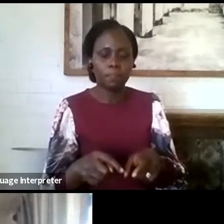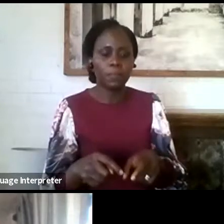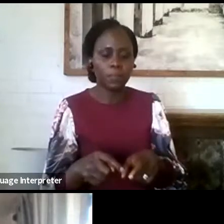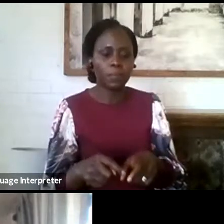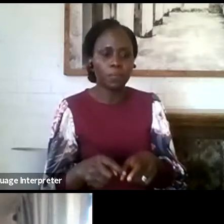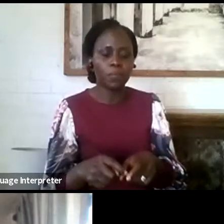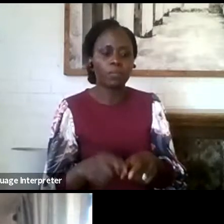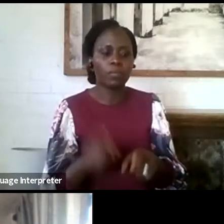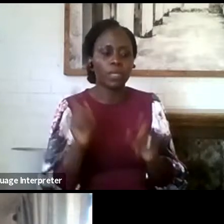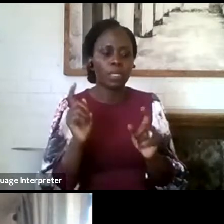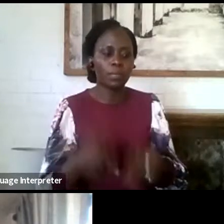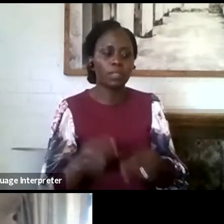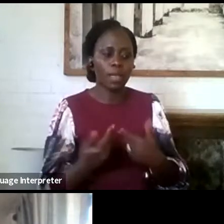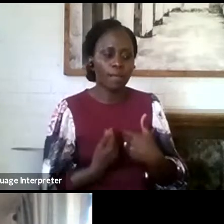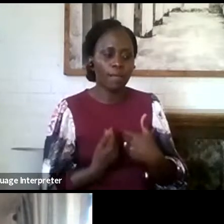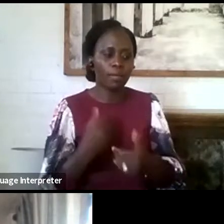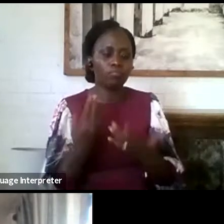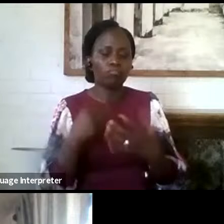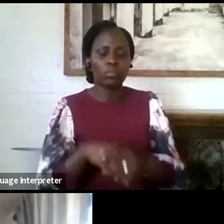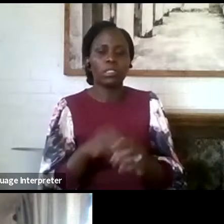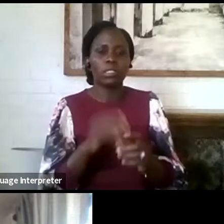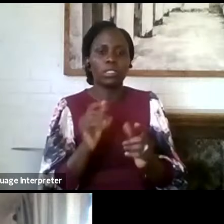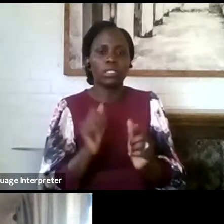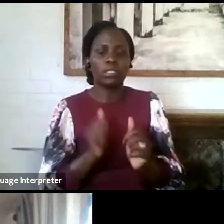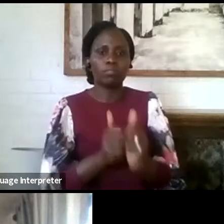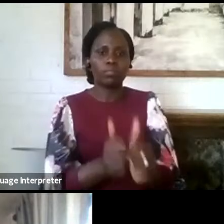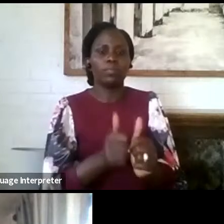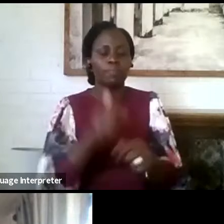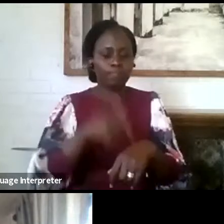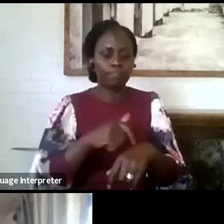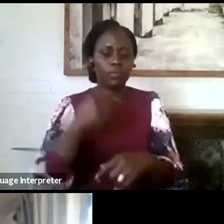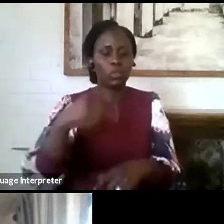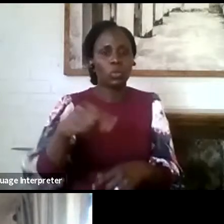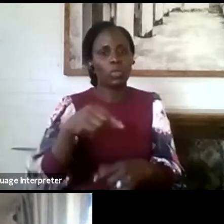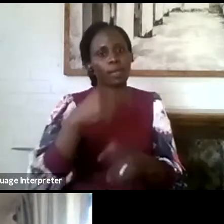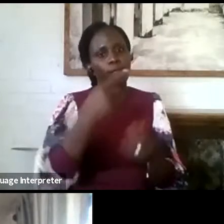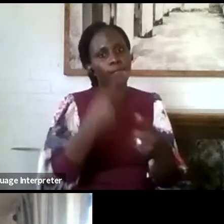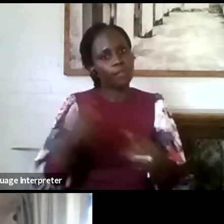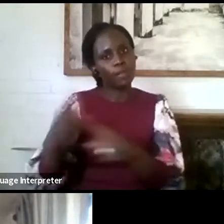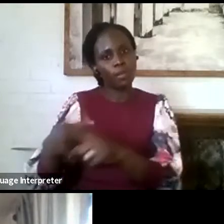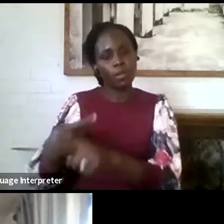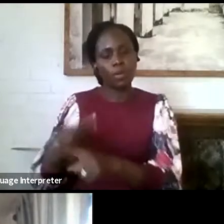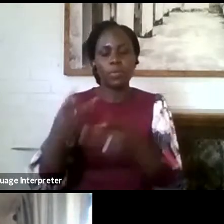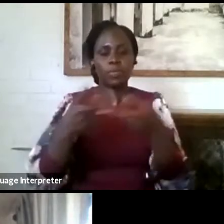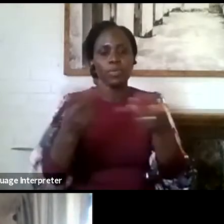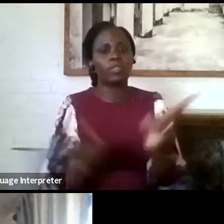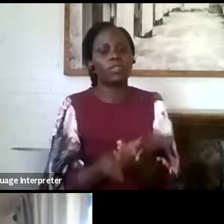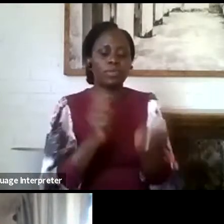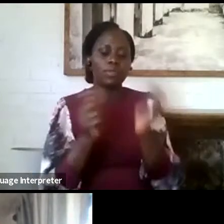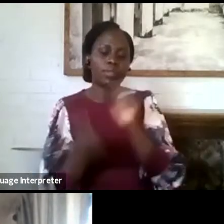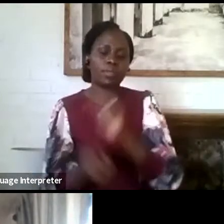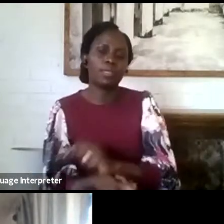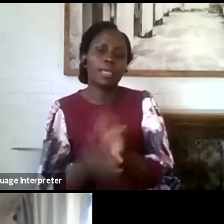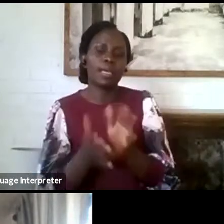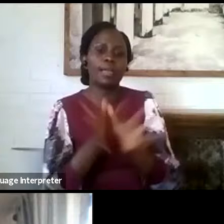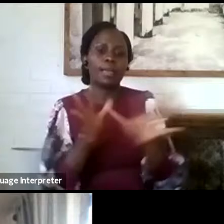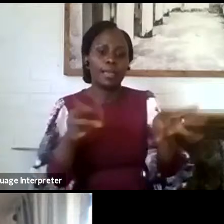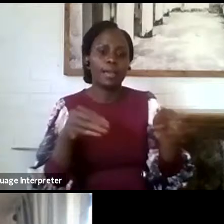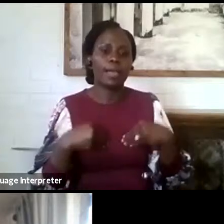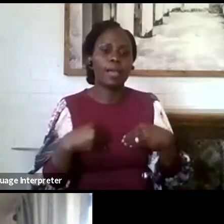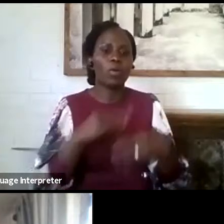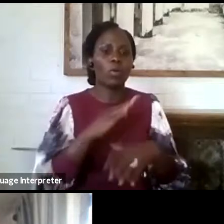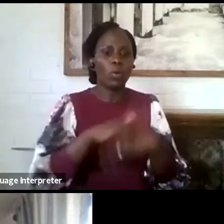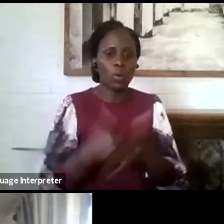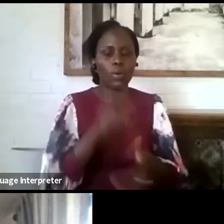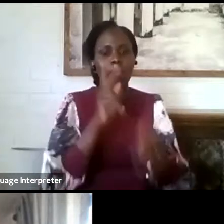within the appropriate legal quarters to have these decisions reversed and allow everybody to participate in the process.